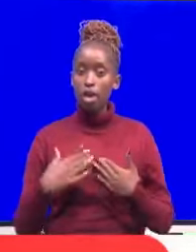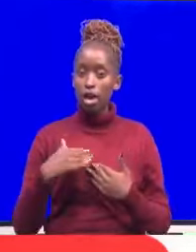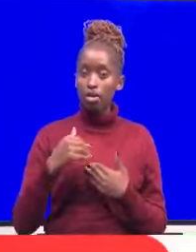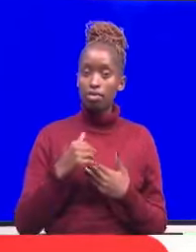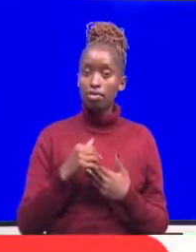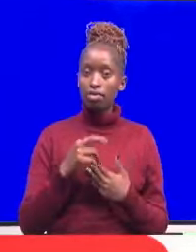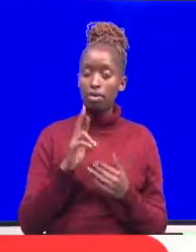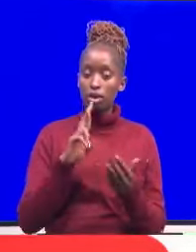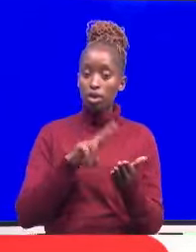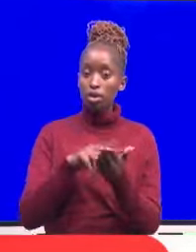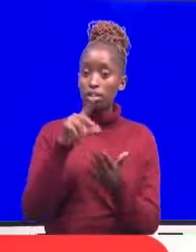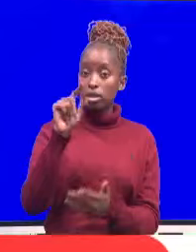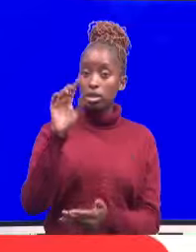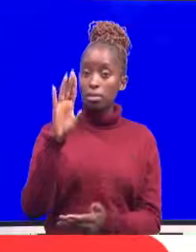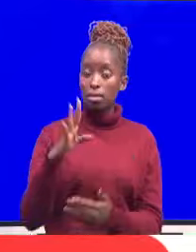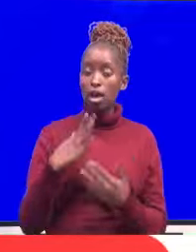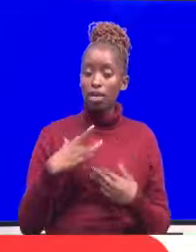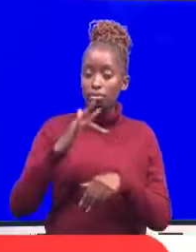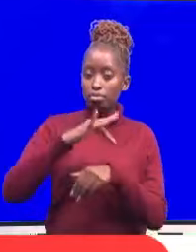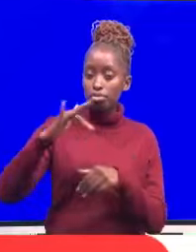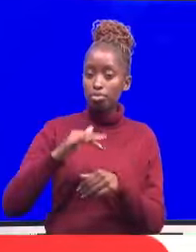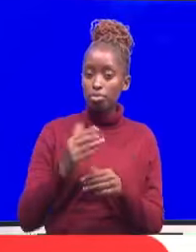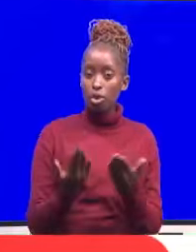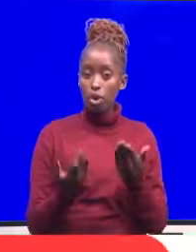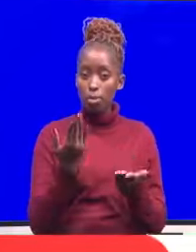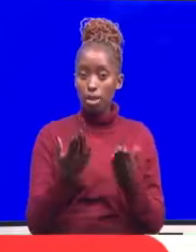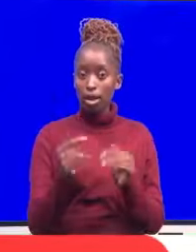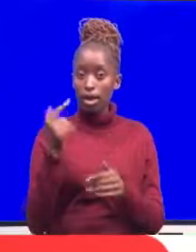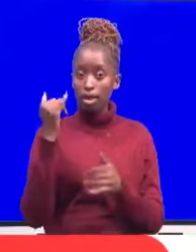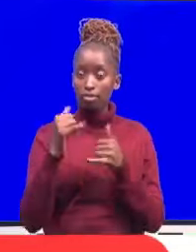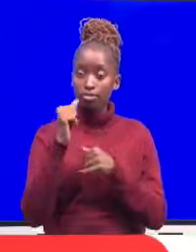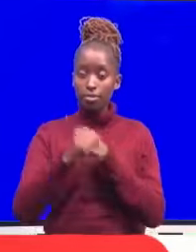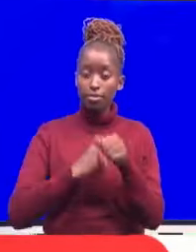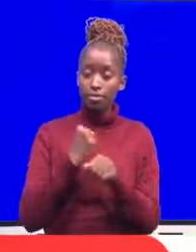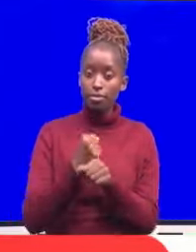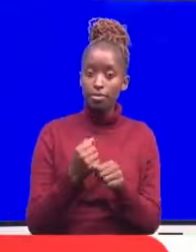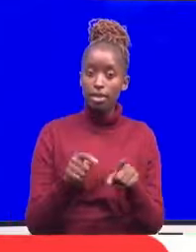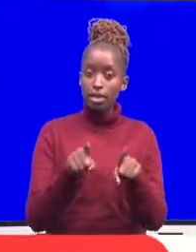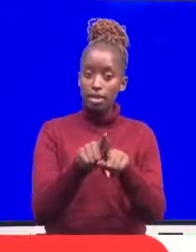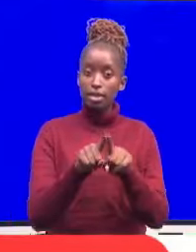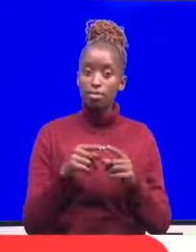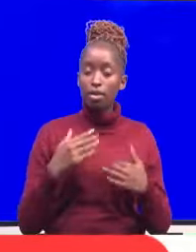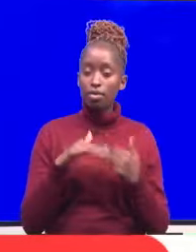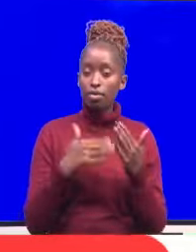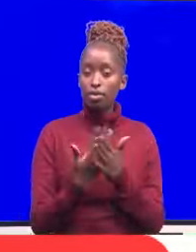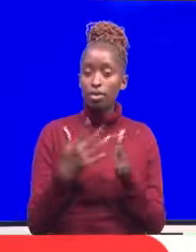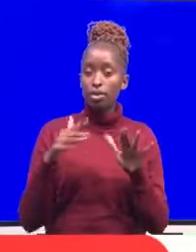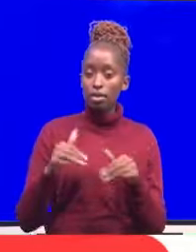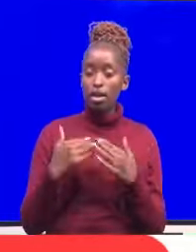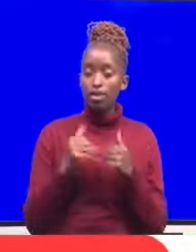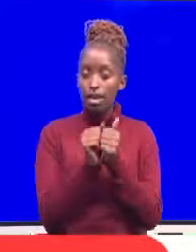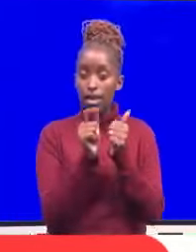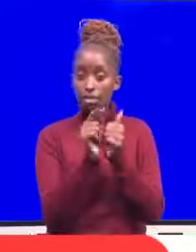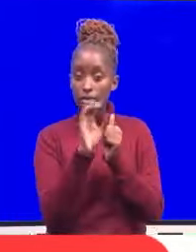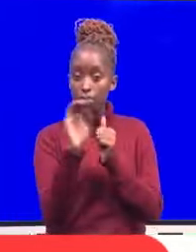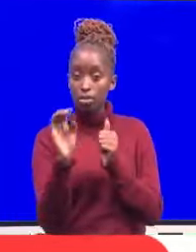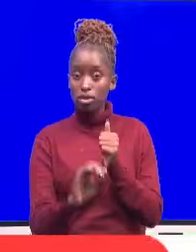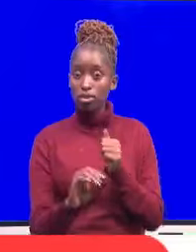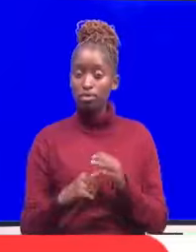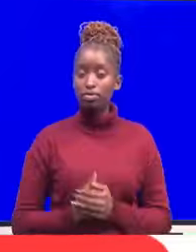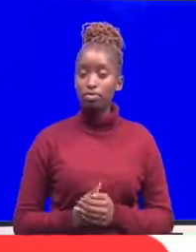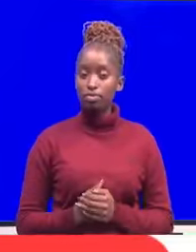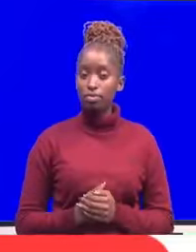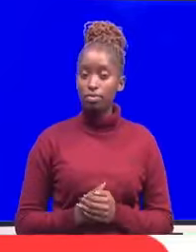TB infections compared to last year. Currently, the county prevalence rate stands at 11%.